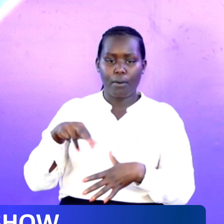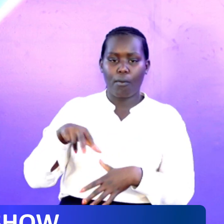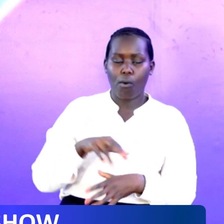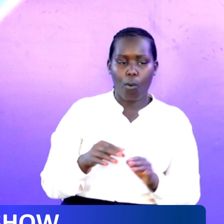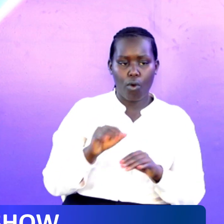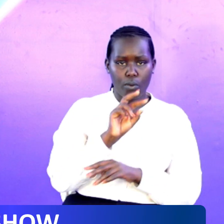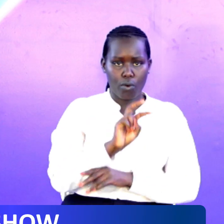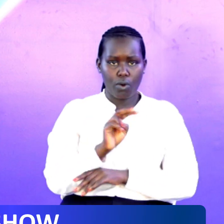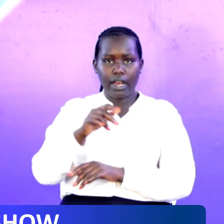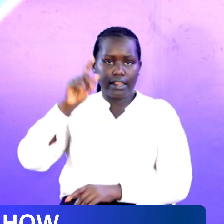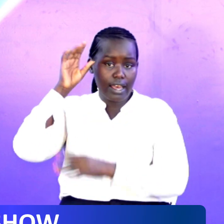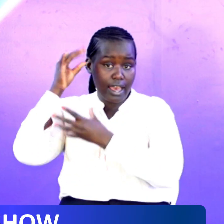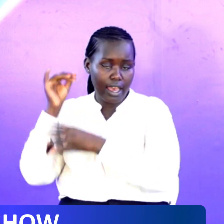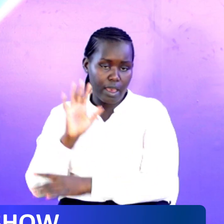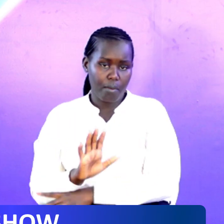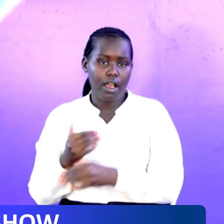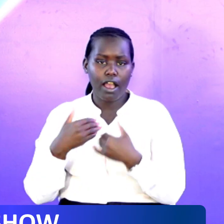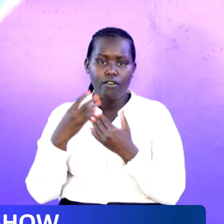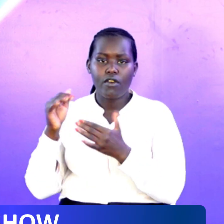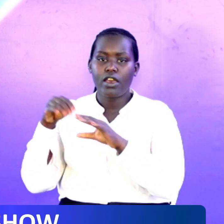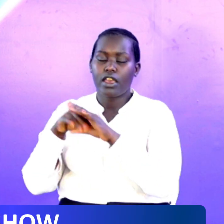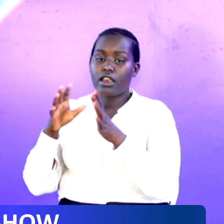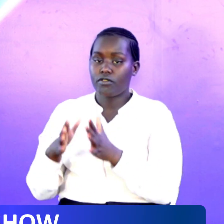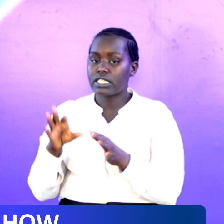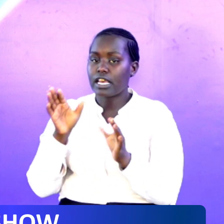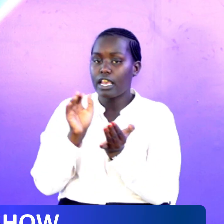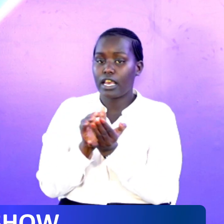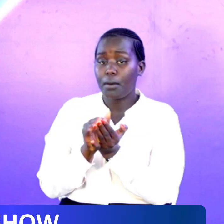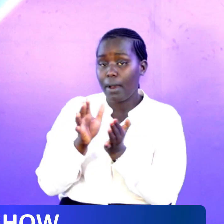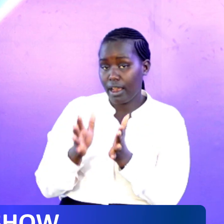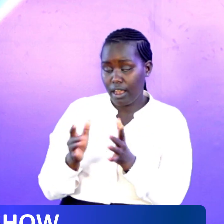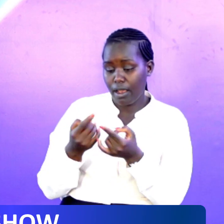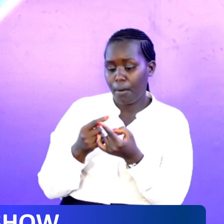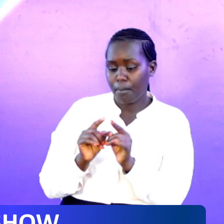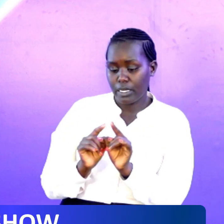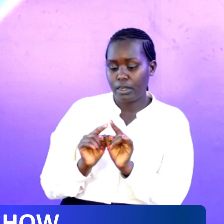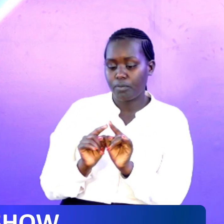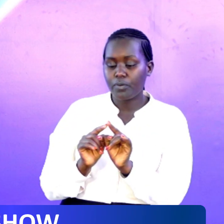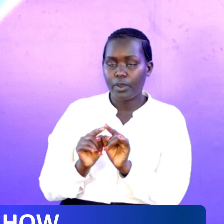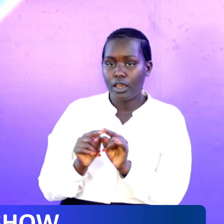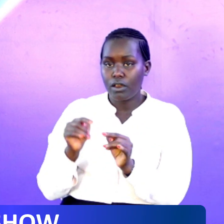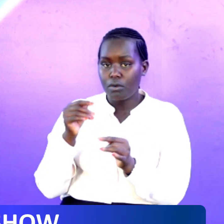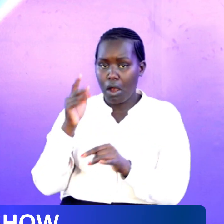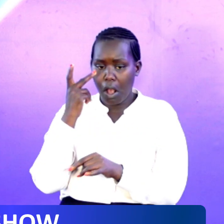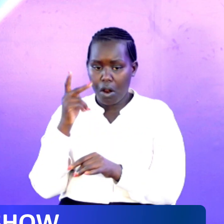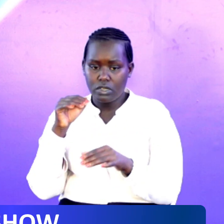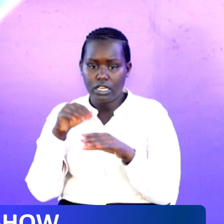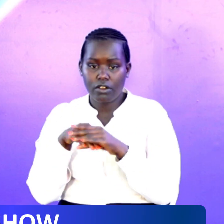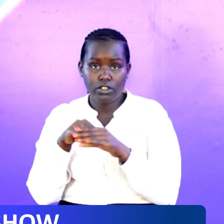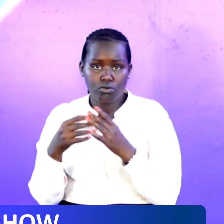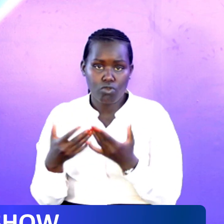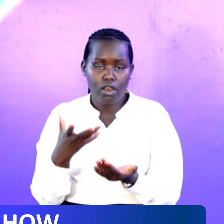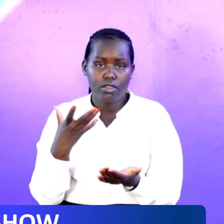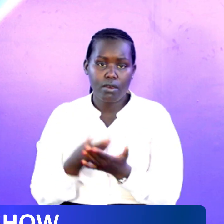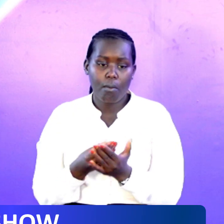is an investment banker. He doesn't look at real estate because he does not invest there. He looks at investment in the money market. Yeah. I